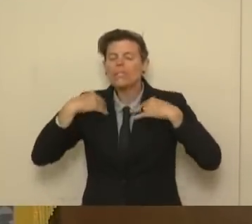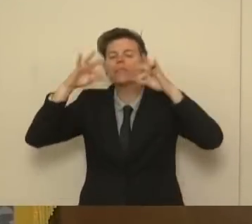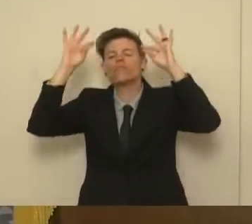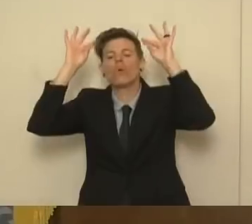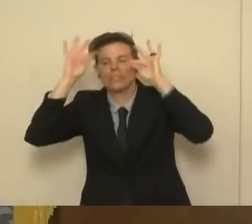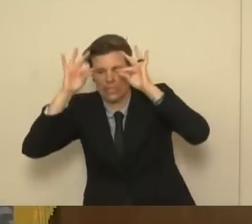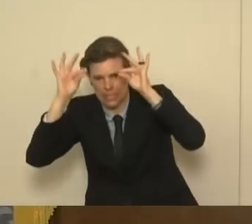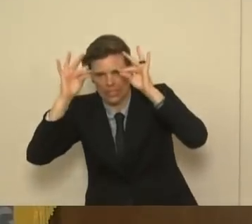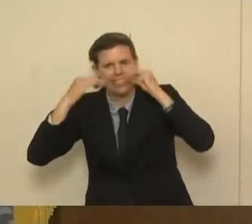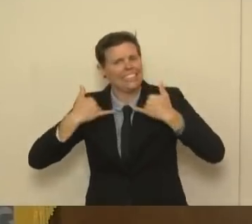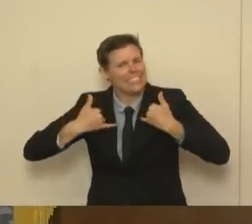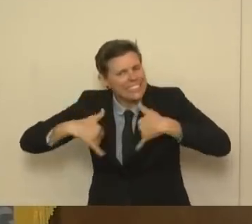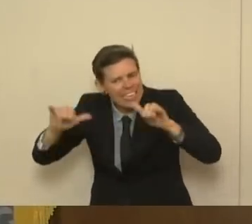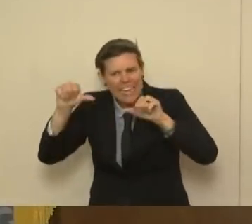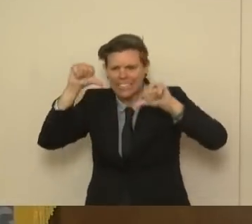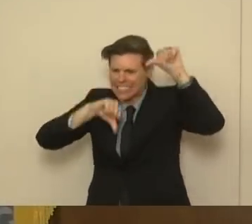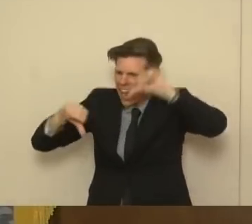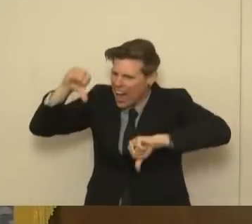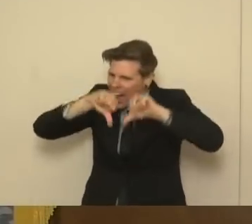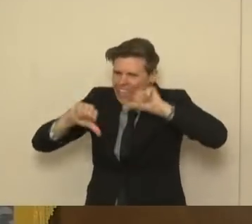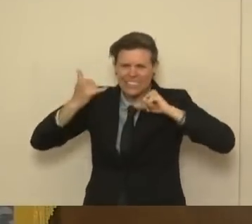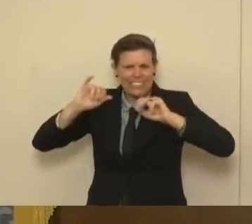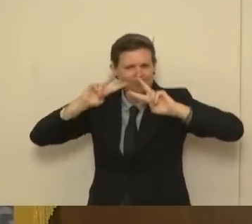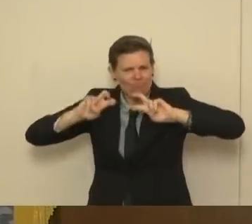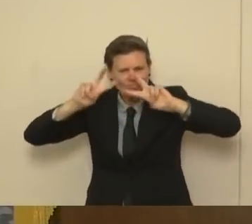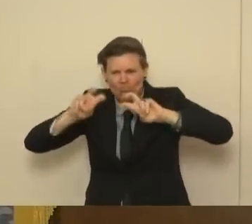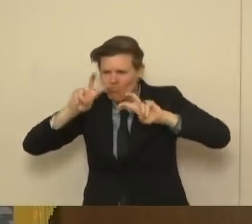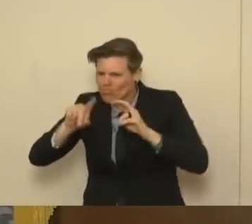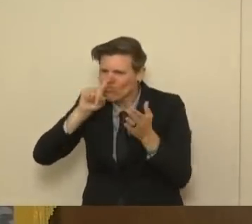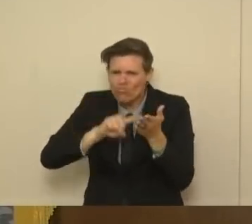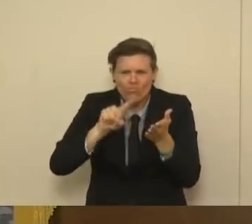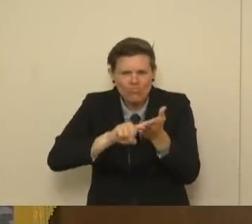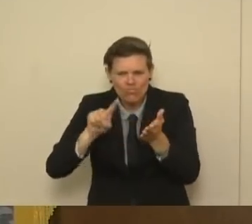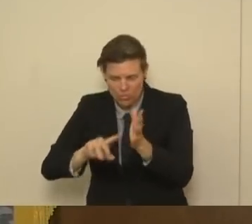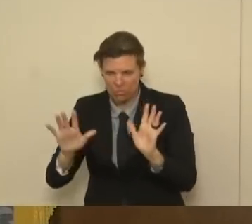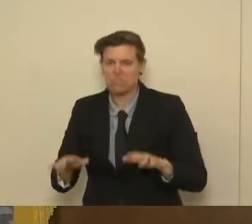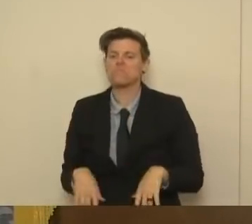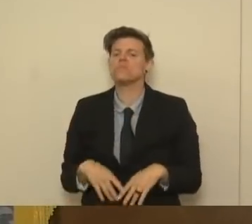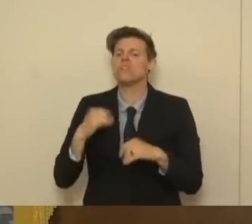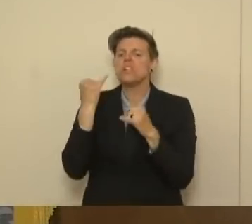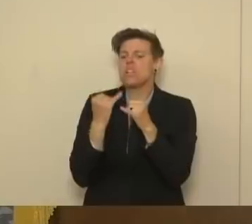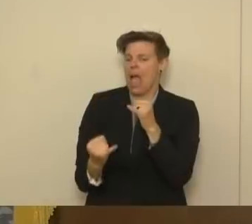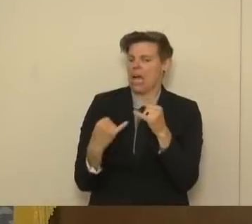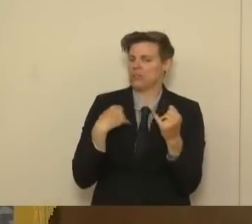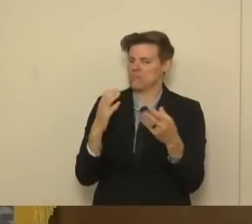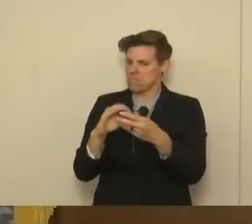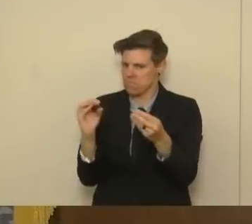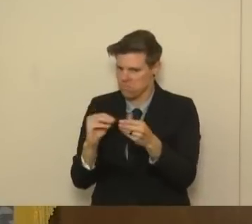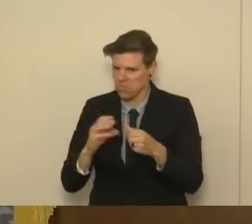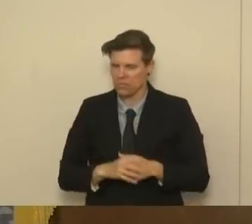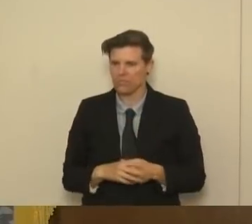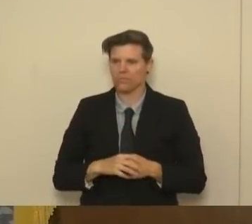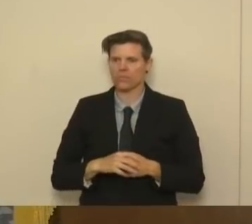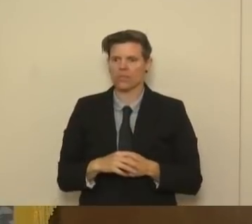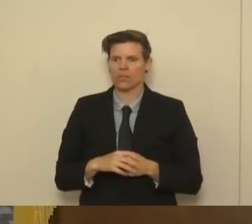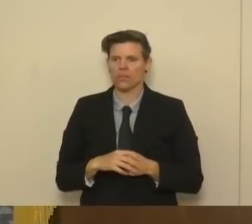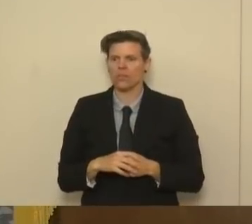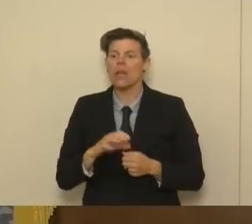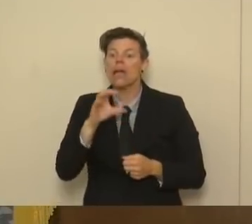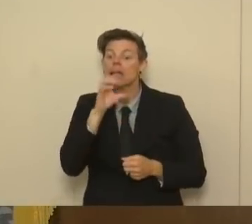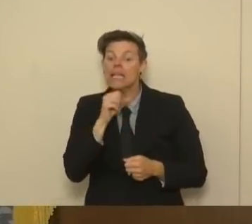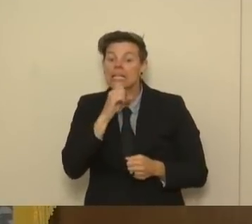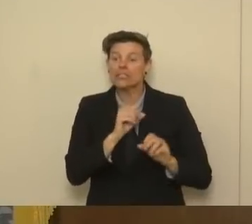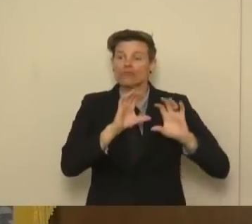thing, I want folks to know that our 10 to 19 and 20 to 29 age